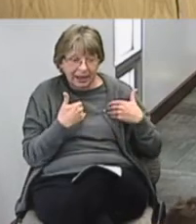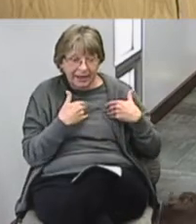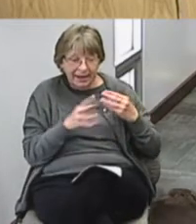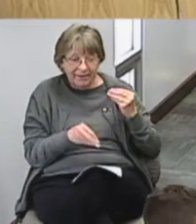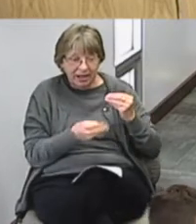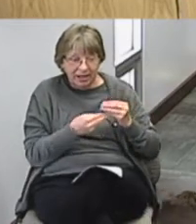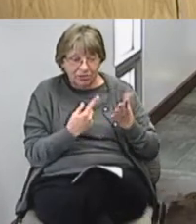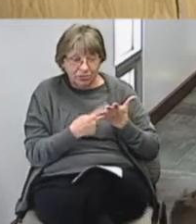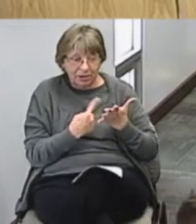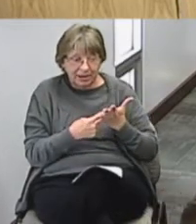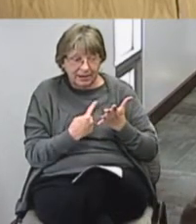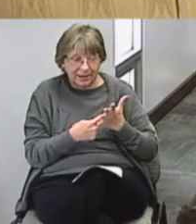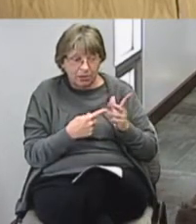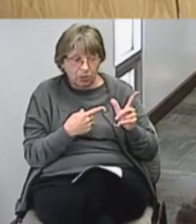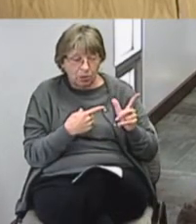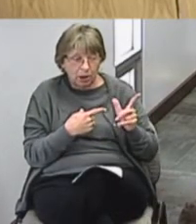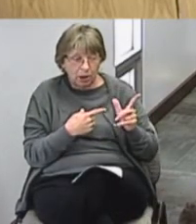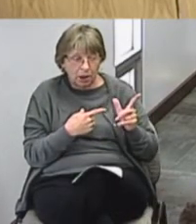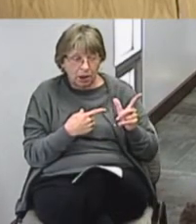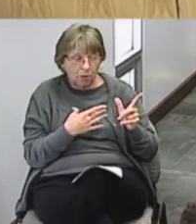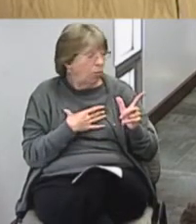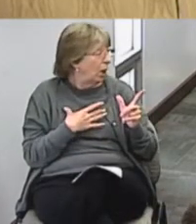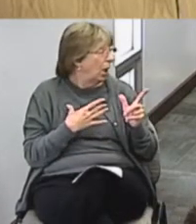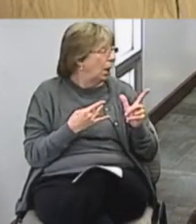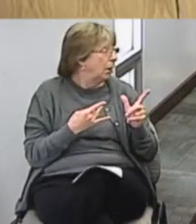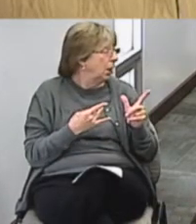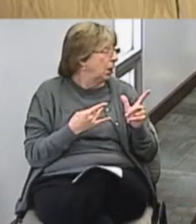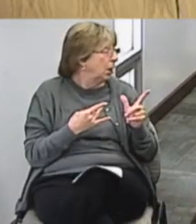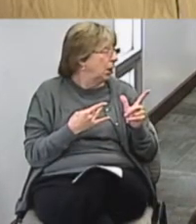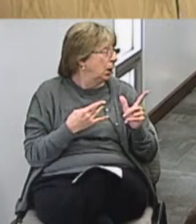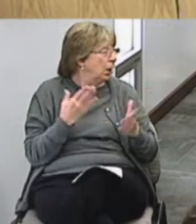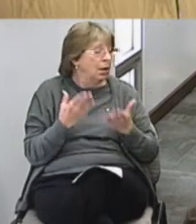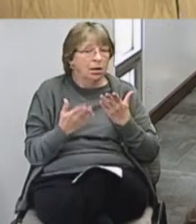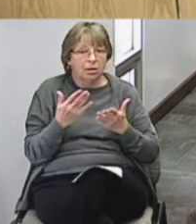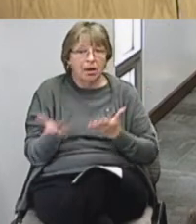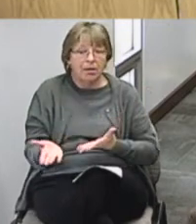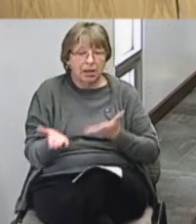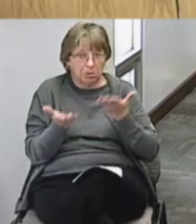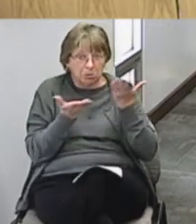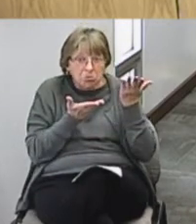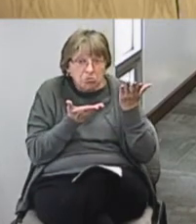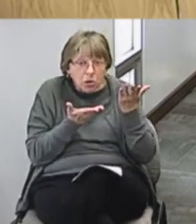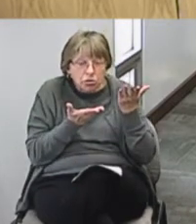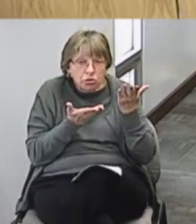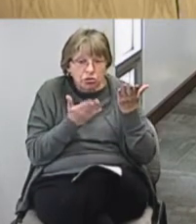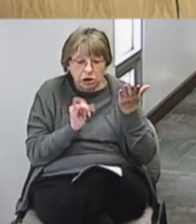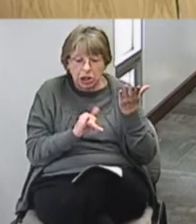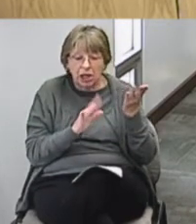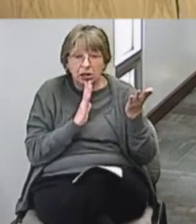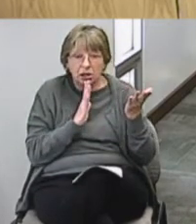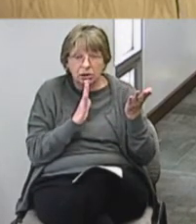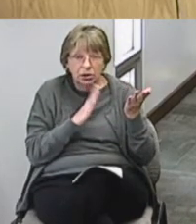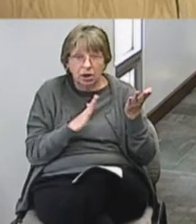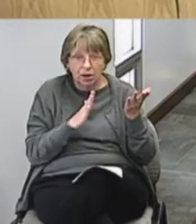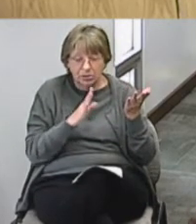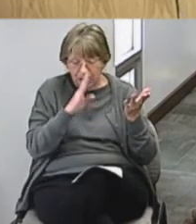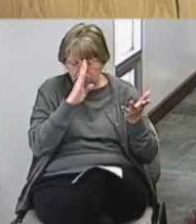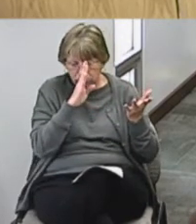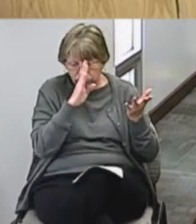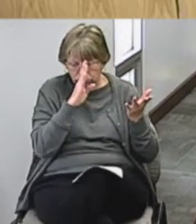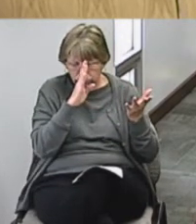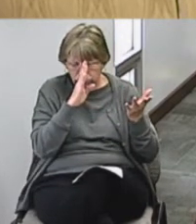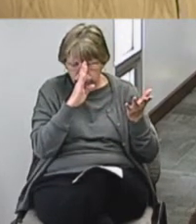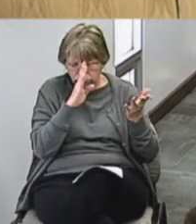discussion, or? Well, I'd like to maybe come up with a motion that talks about directing staff